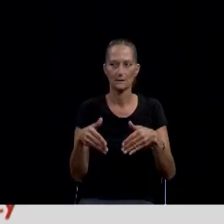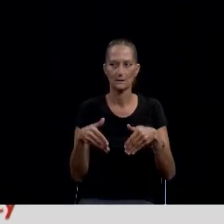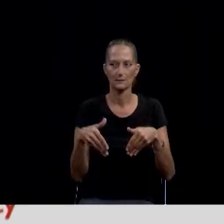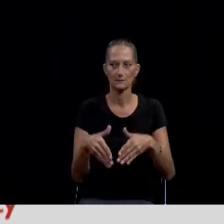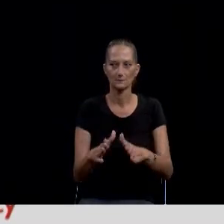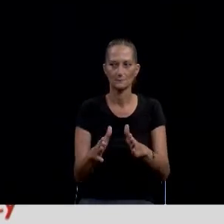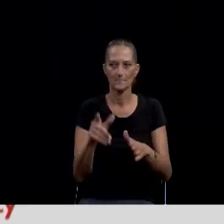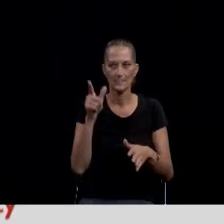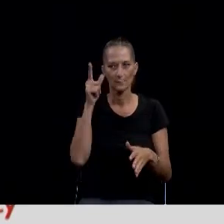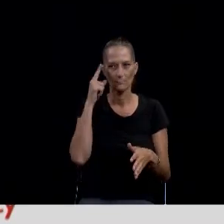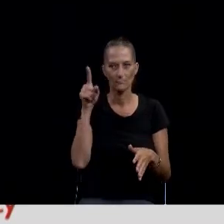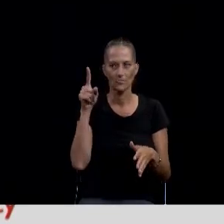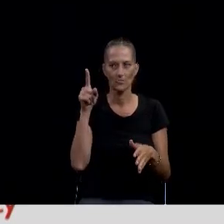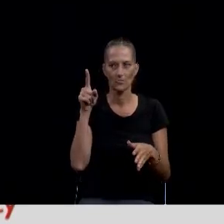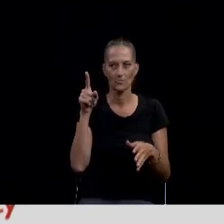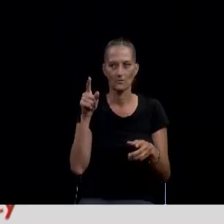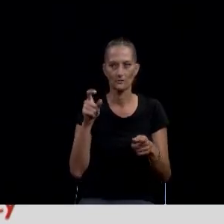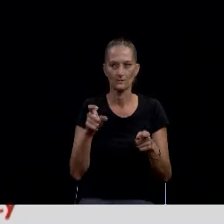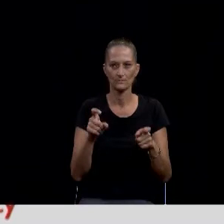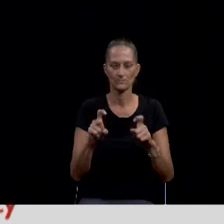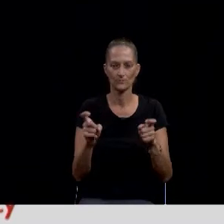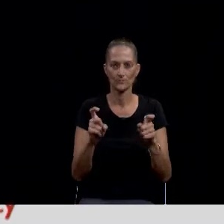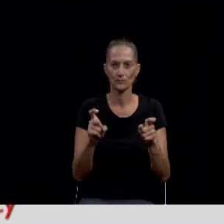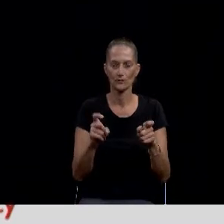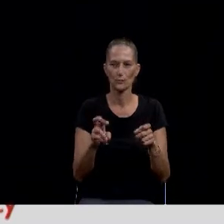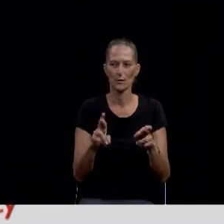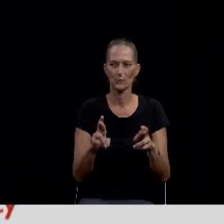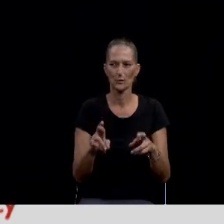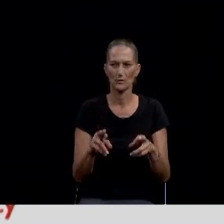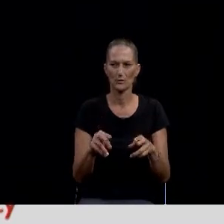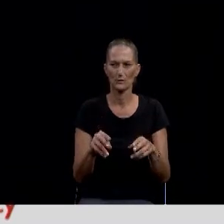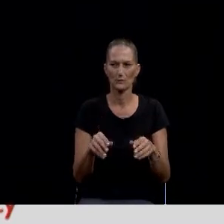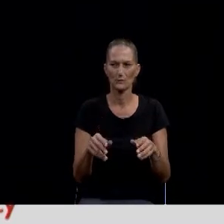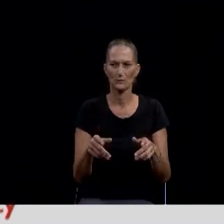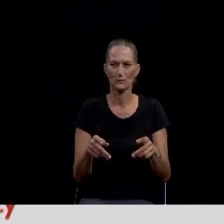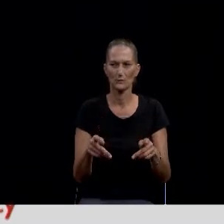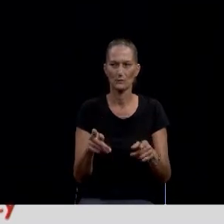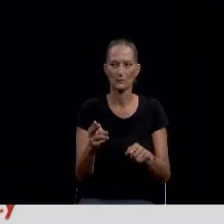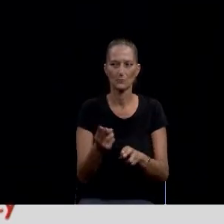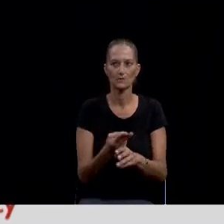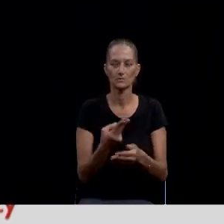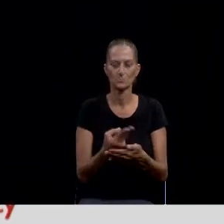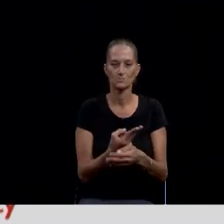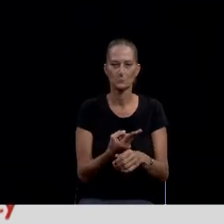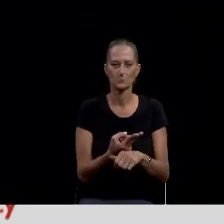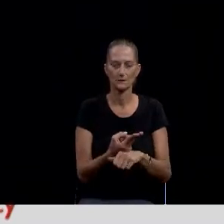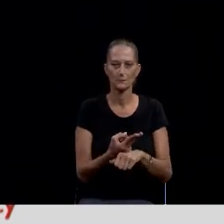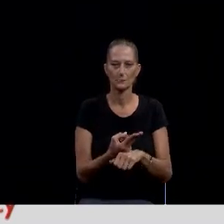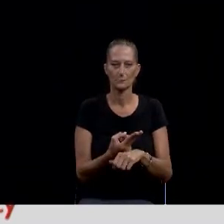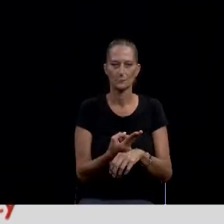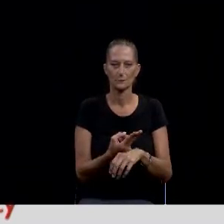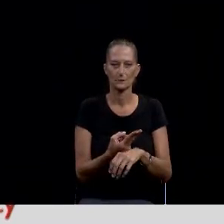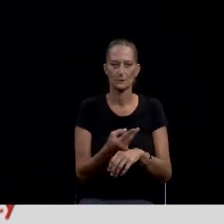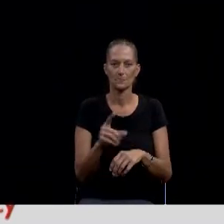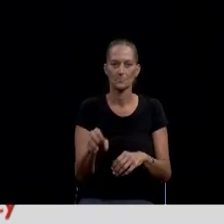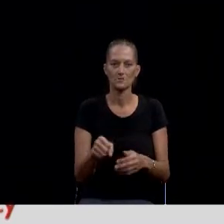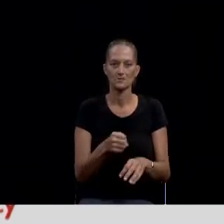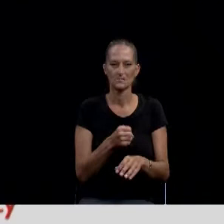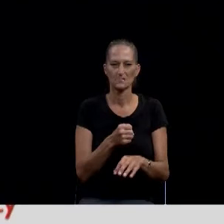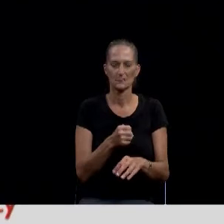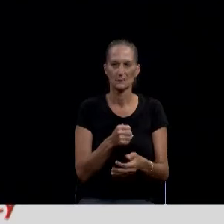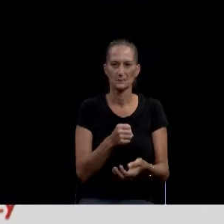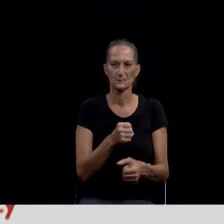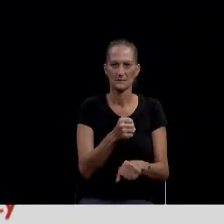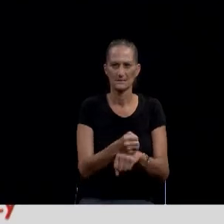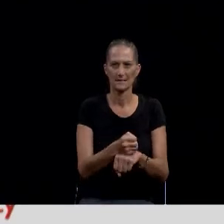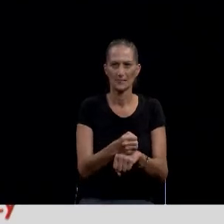plaza. The idea was to stamp this area with the personality of East Waco, celebrate its heritage,